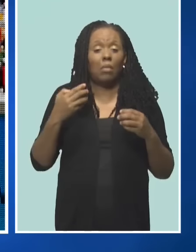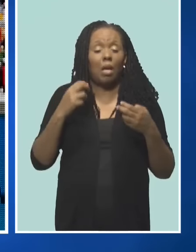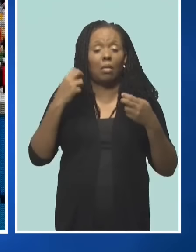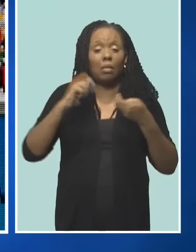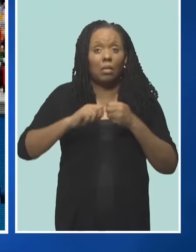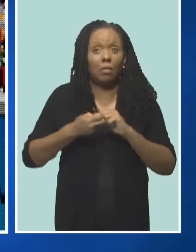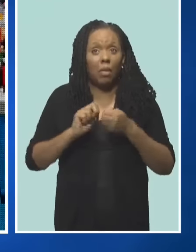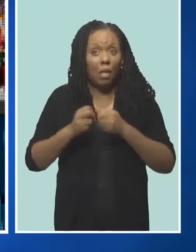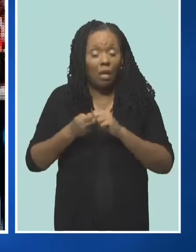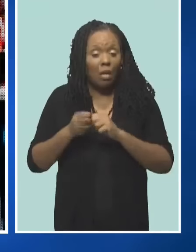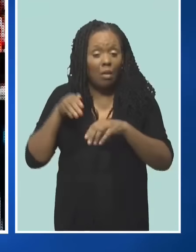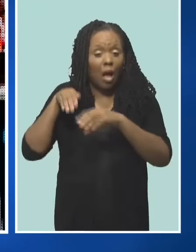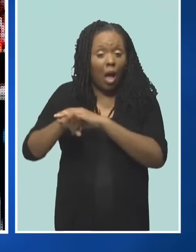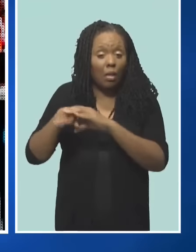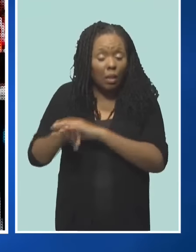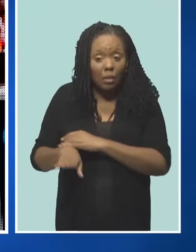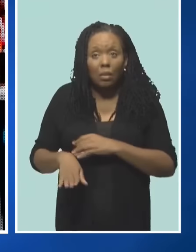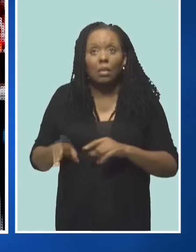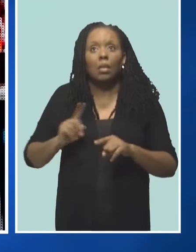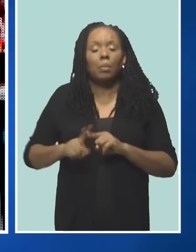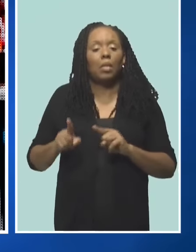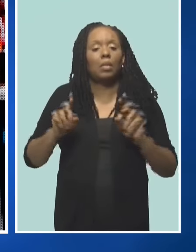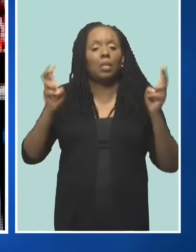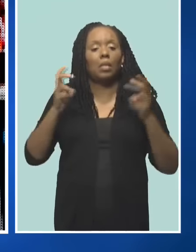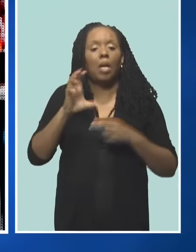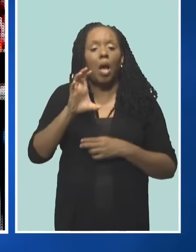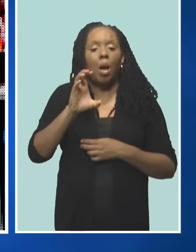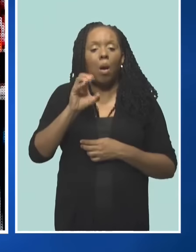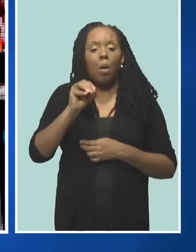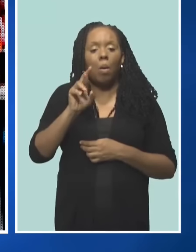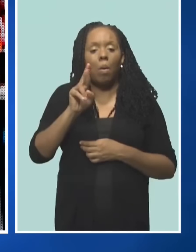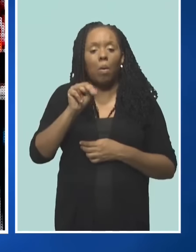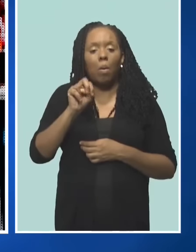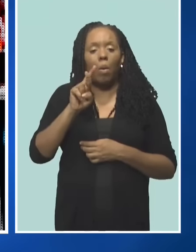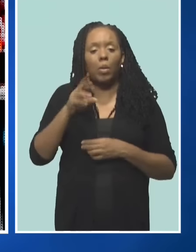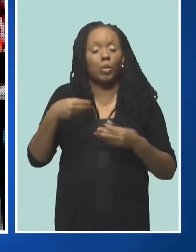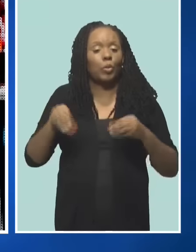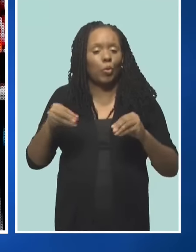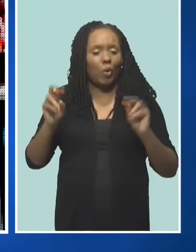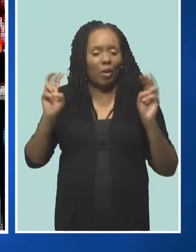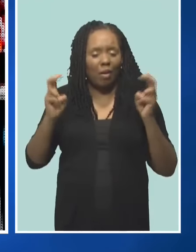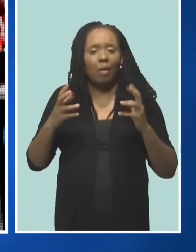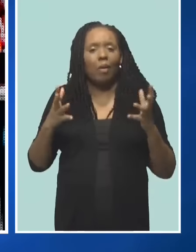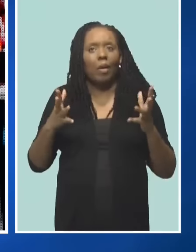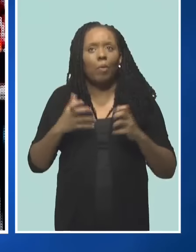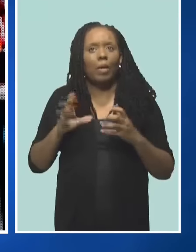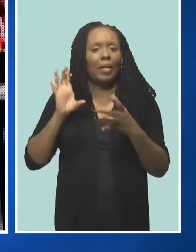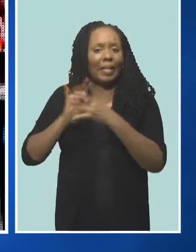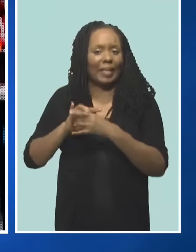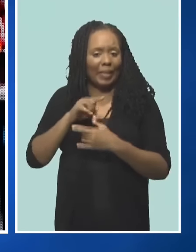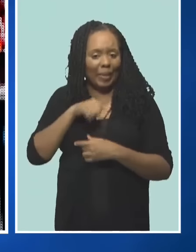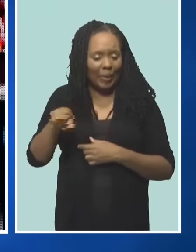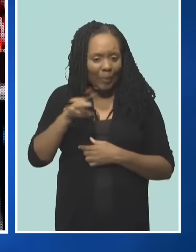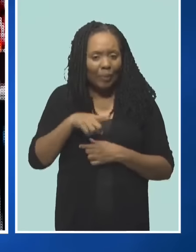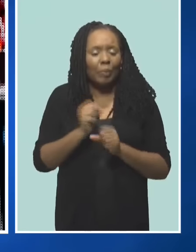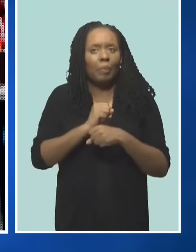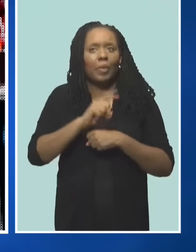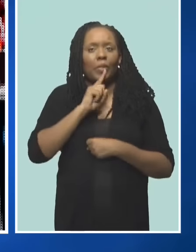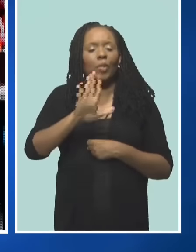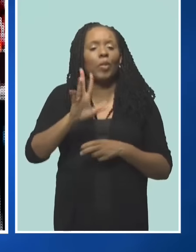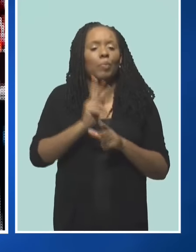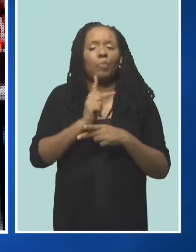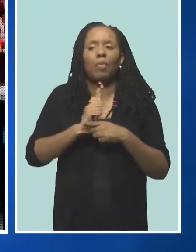the global markets. At Corner Store, we want to be the bridge that connects Barbados to the global market, ensuring that your